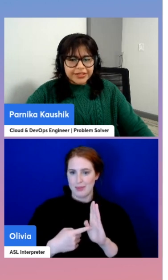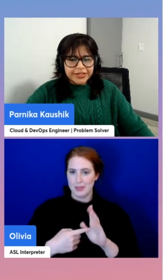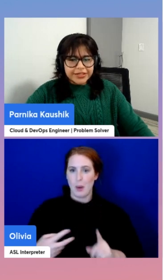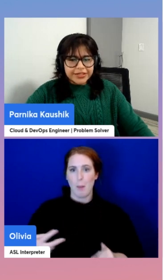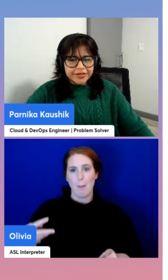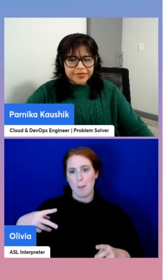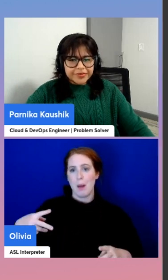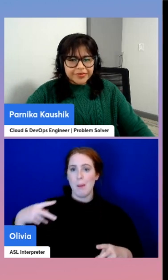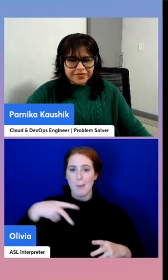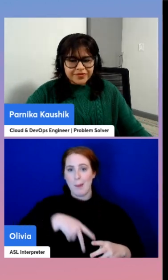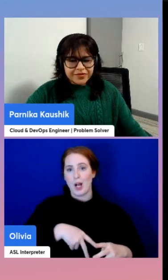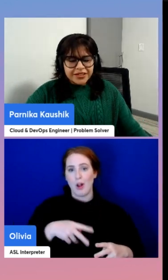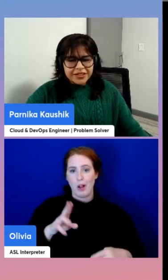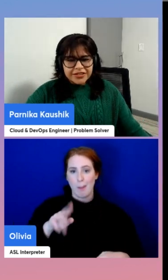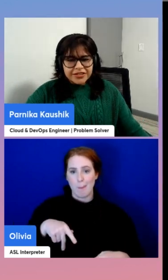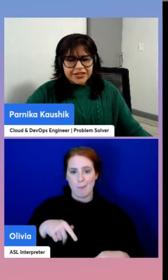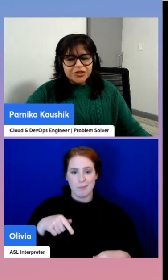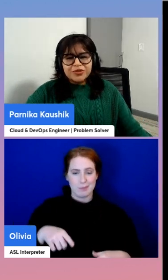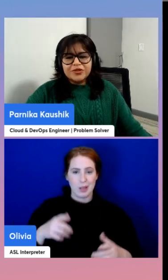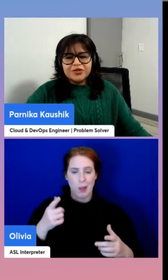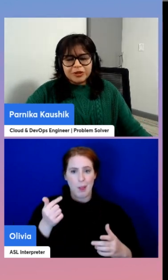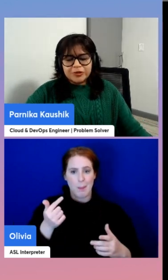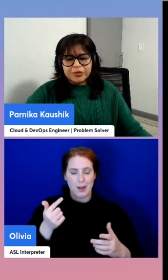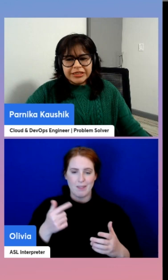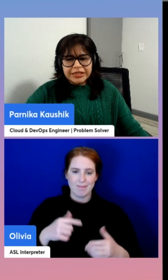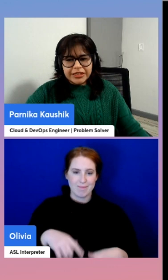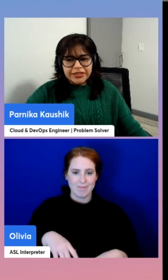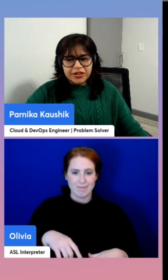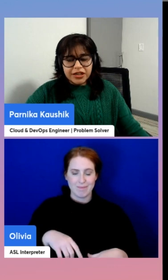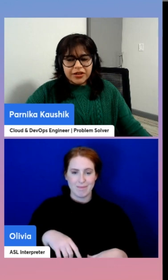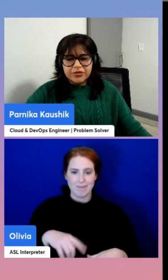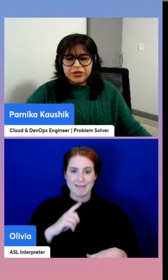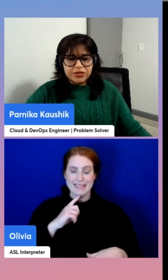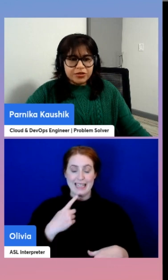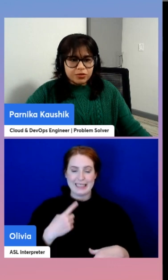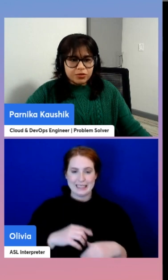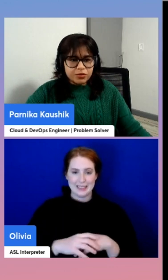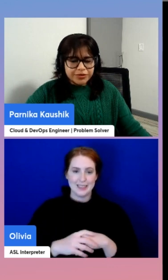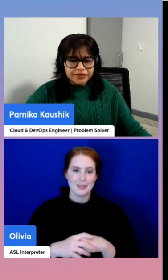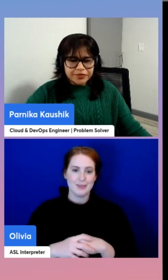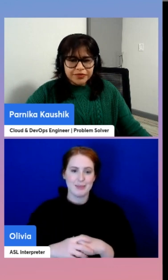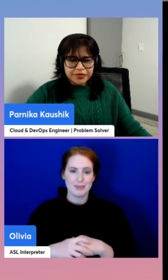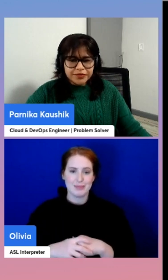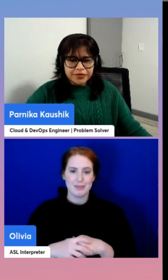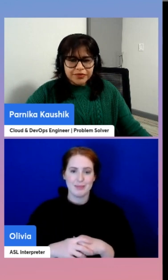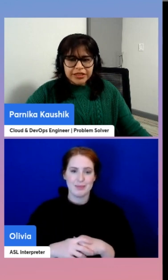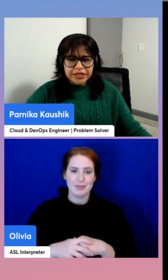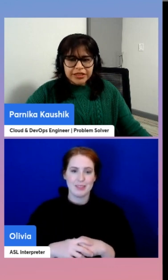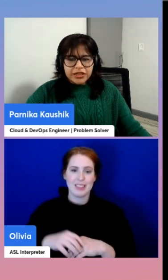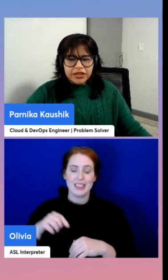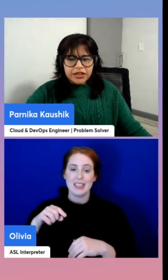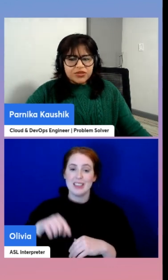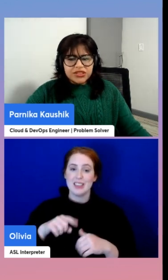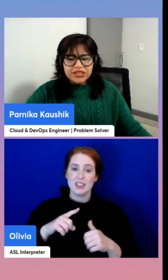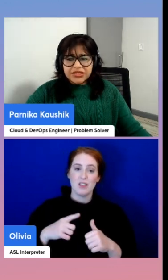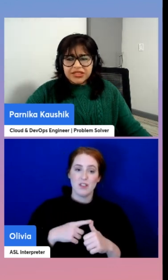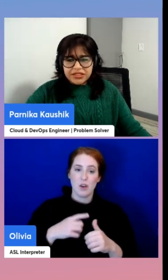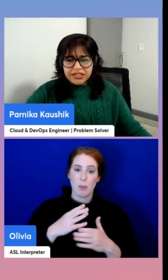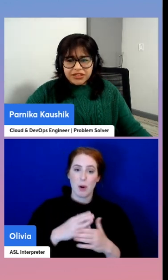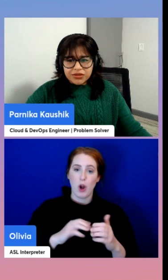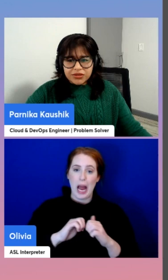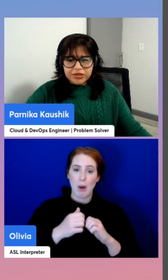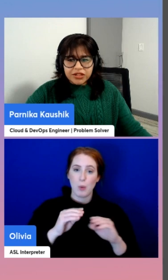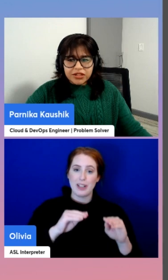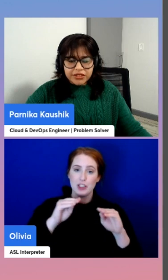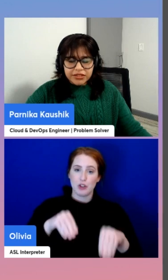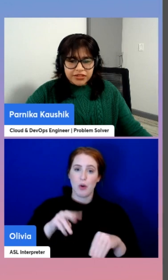bit intense. So let's jump into the first part. It's on how to install Vault. I've chosen a